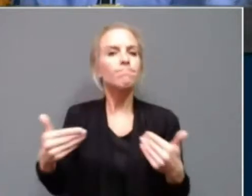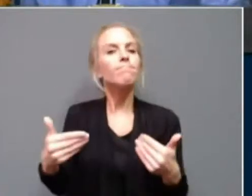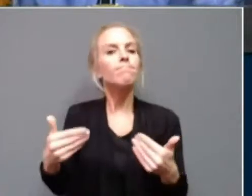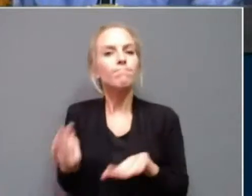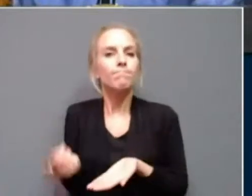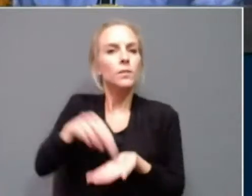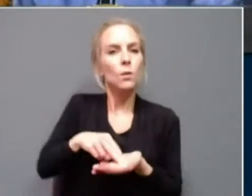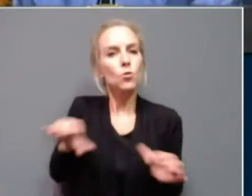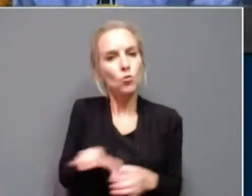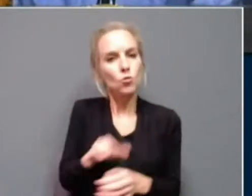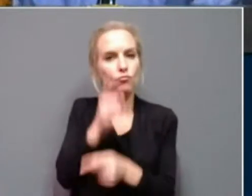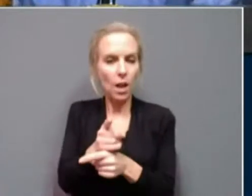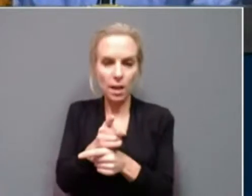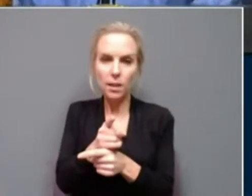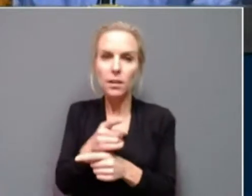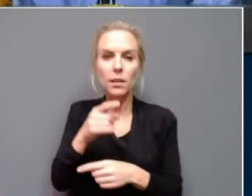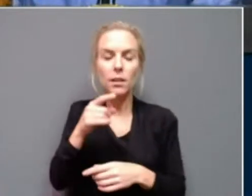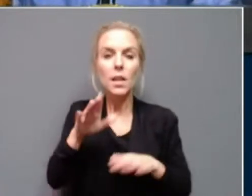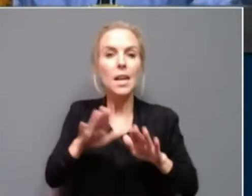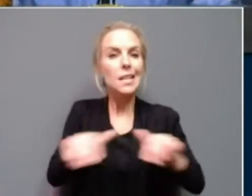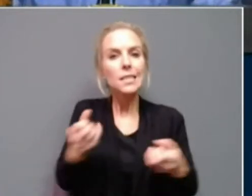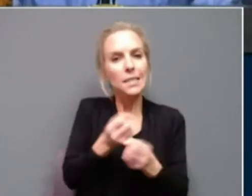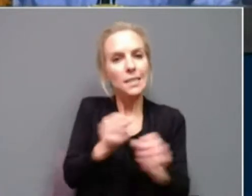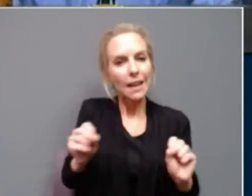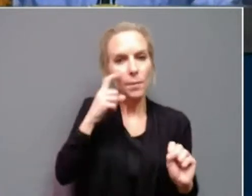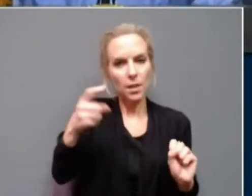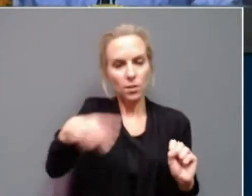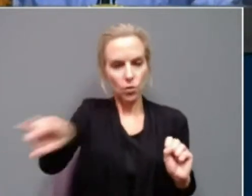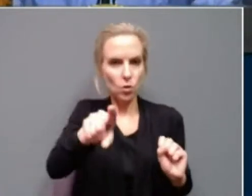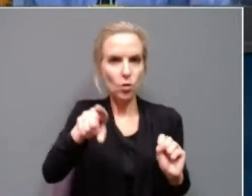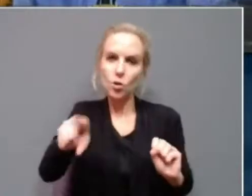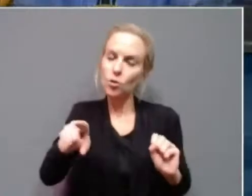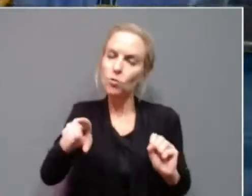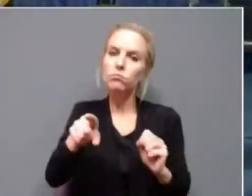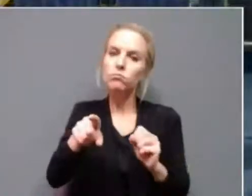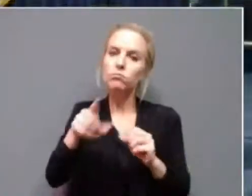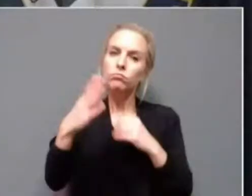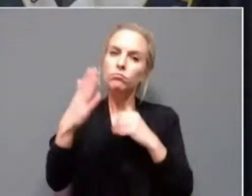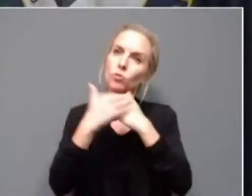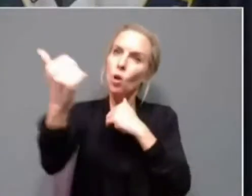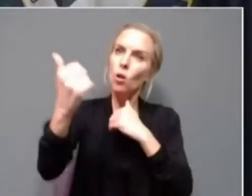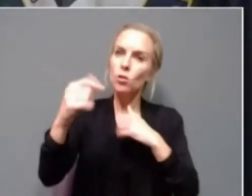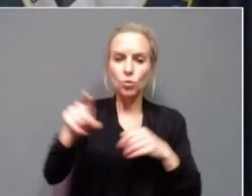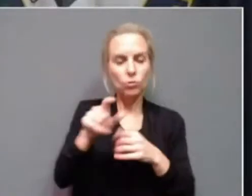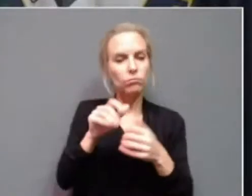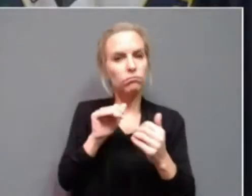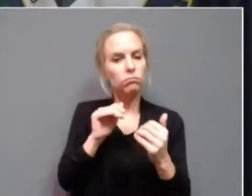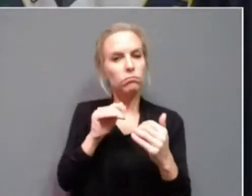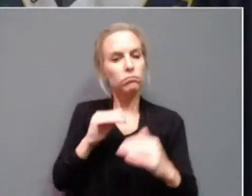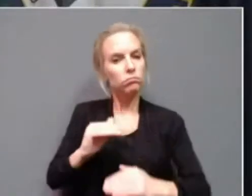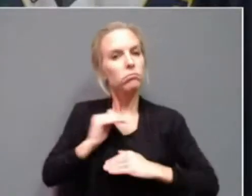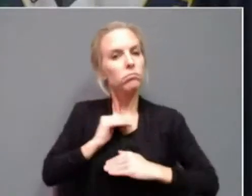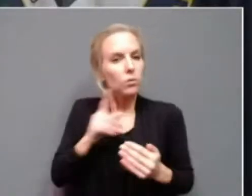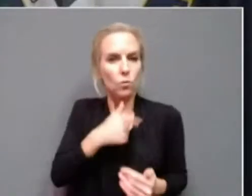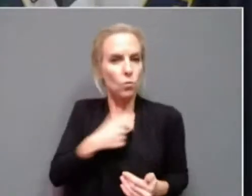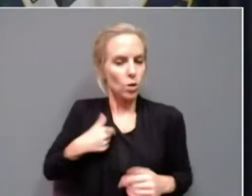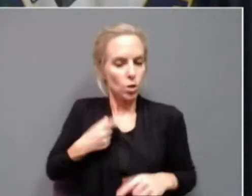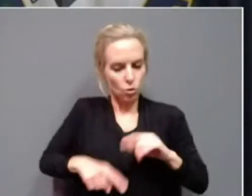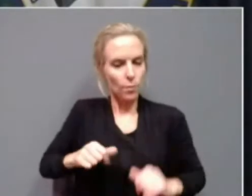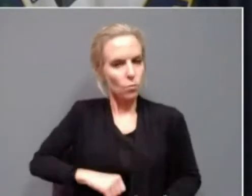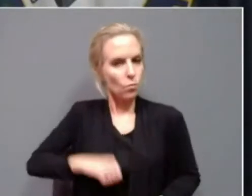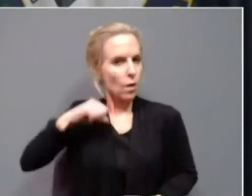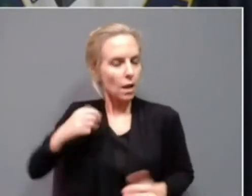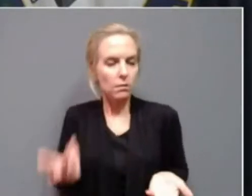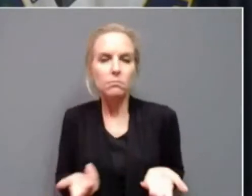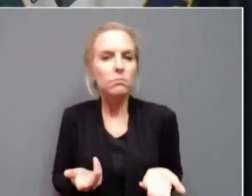right. Kids are safer because of you. You are living up to your calling, and we couldn't be more proud. All right, with